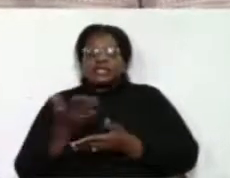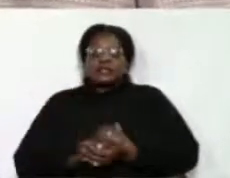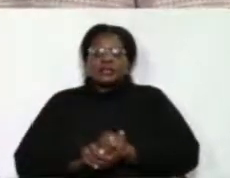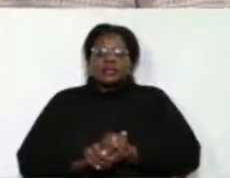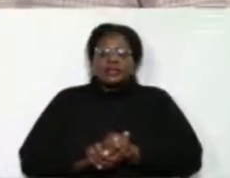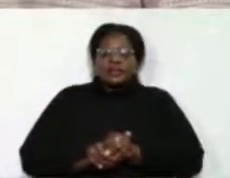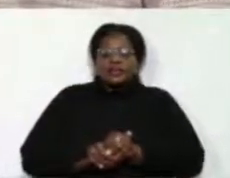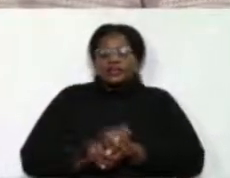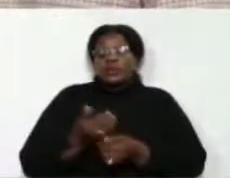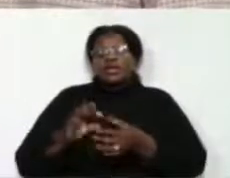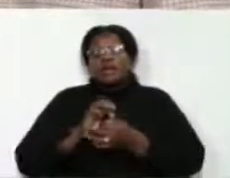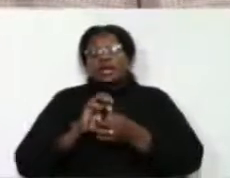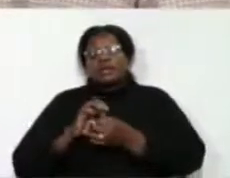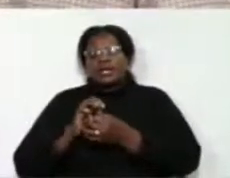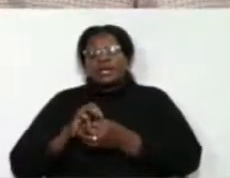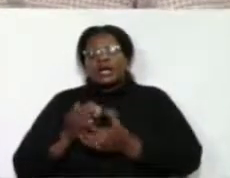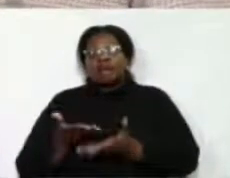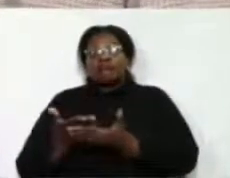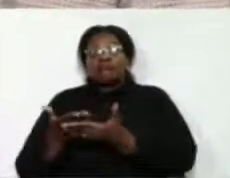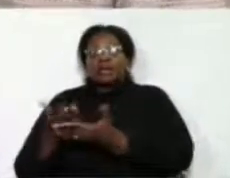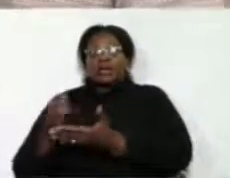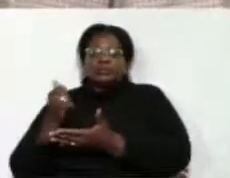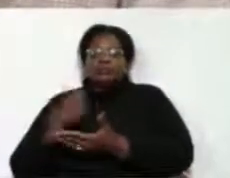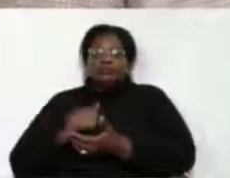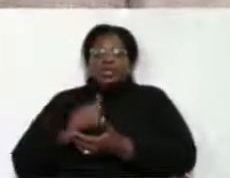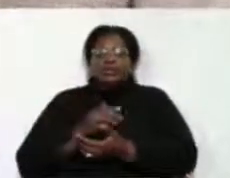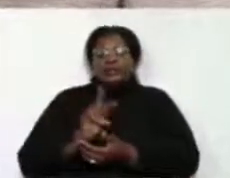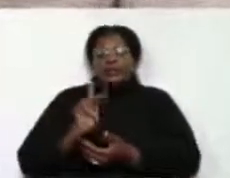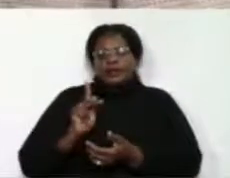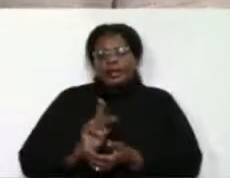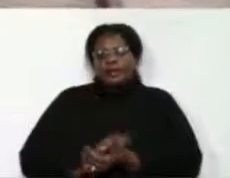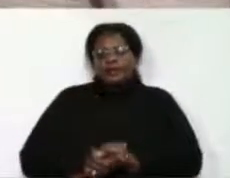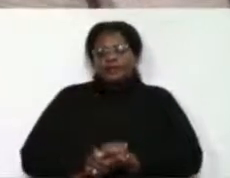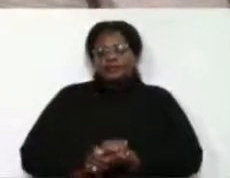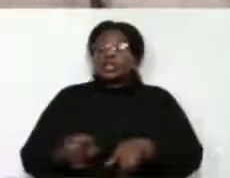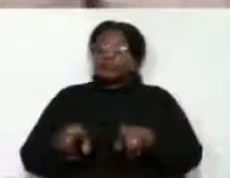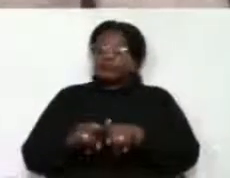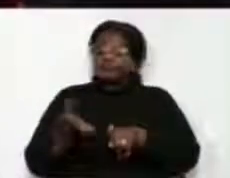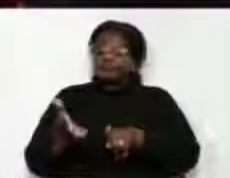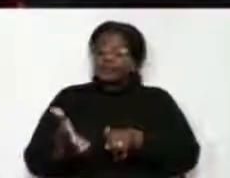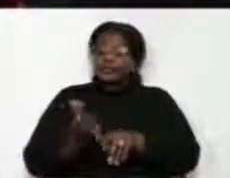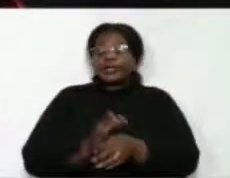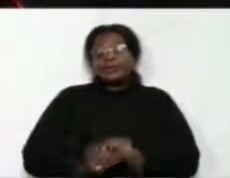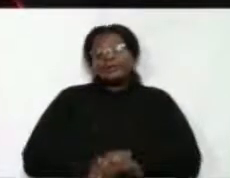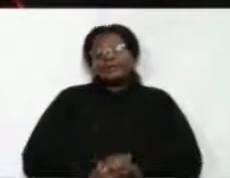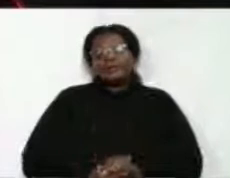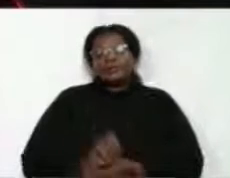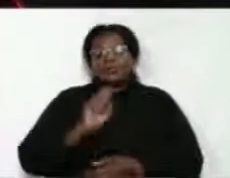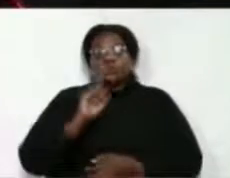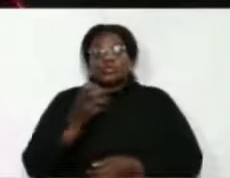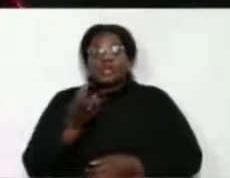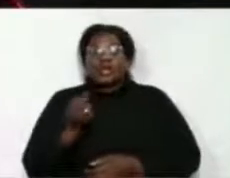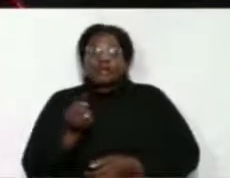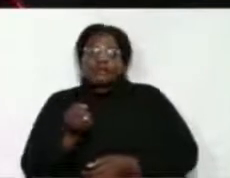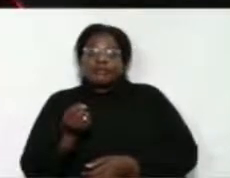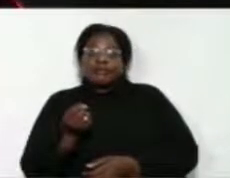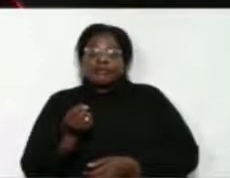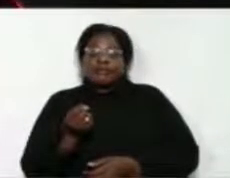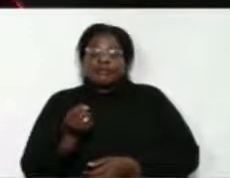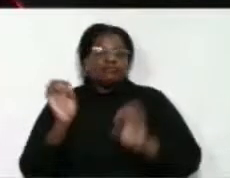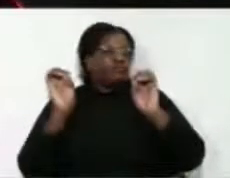partners in such a respect. Great. So there's that bit. Any questions, That's- Absai? No questions so far,